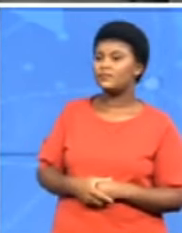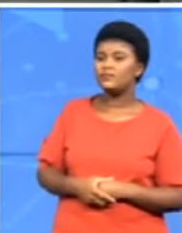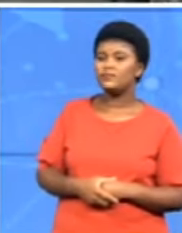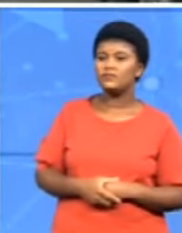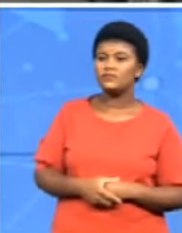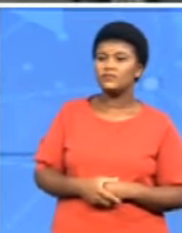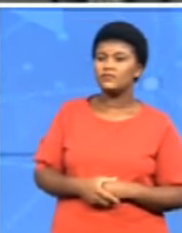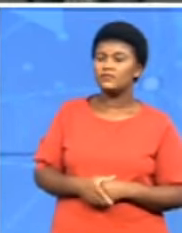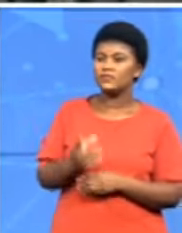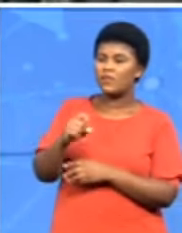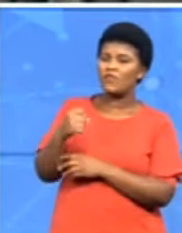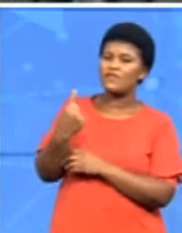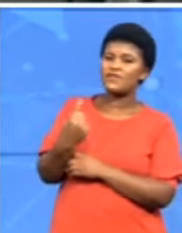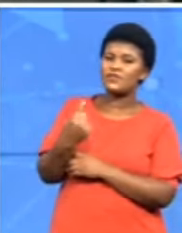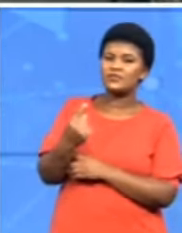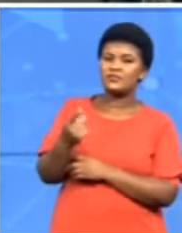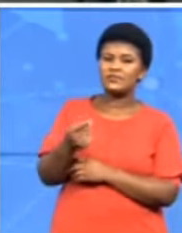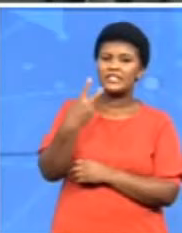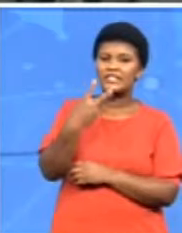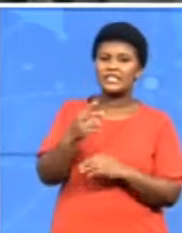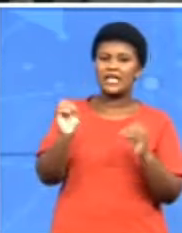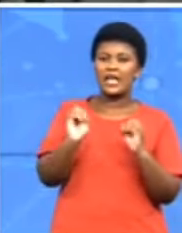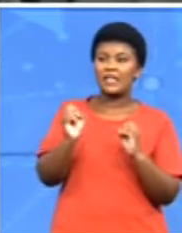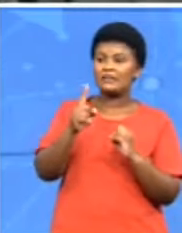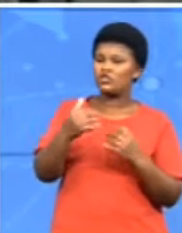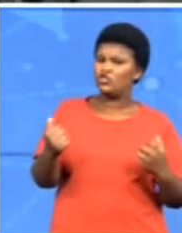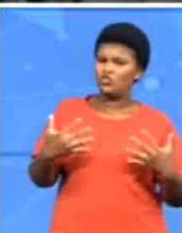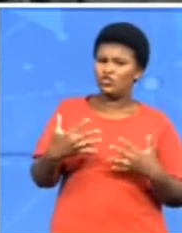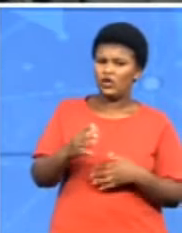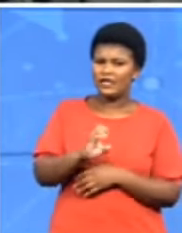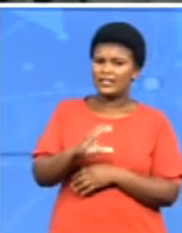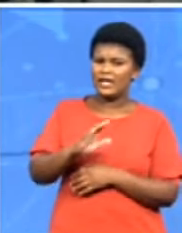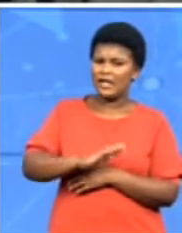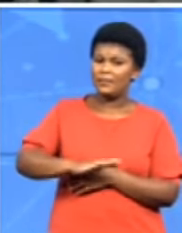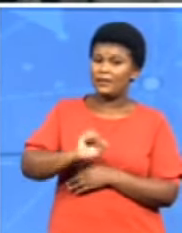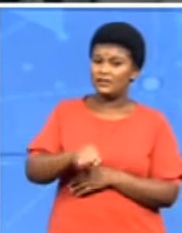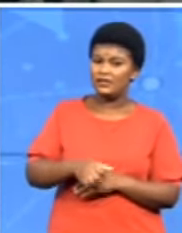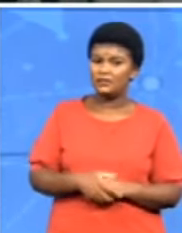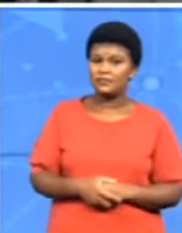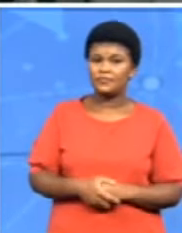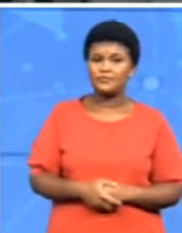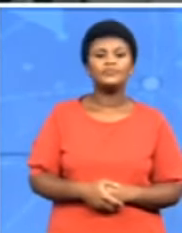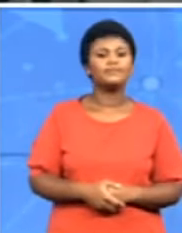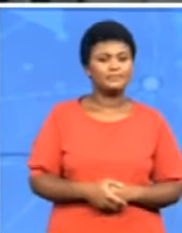this province. This is very surprising. This is shocking. Very shocking. Very sad.